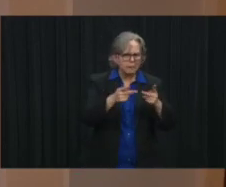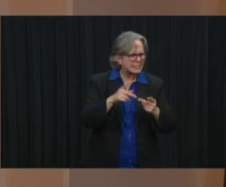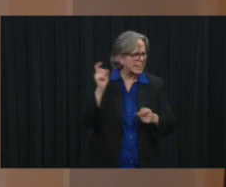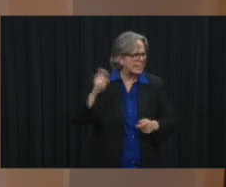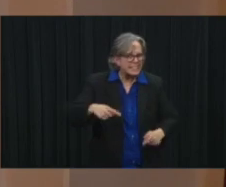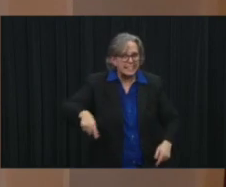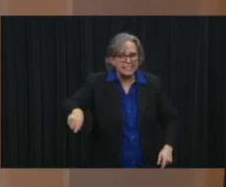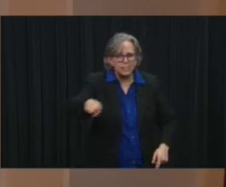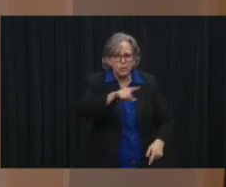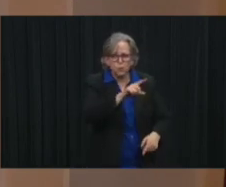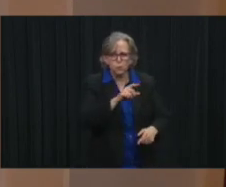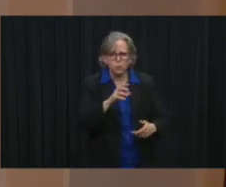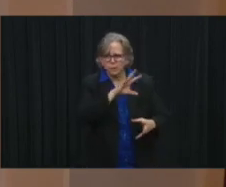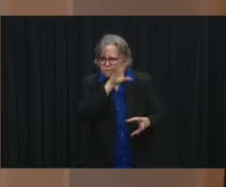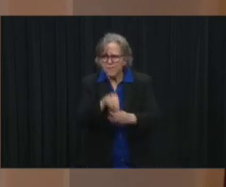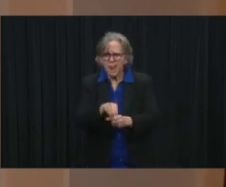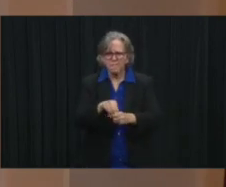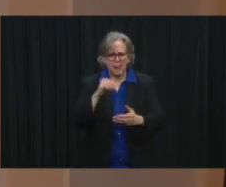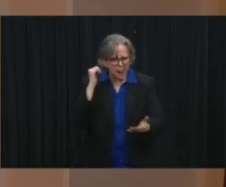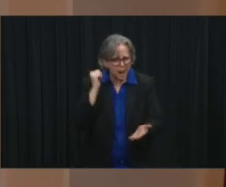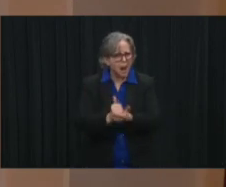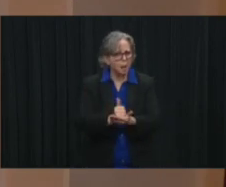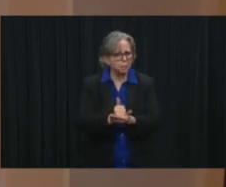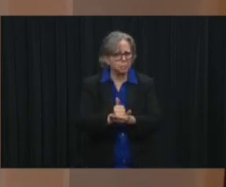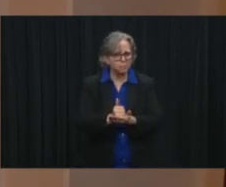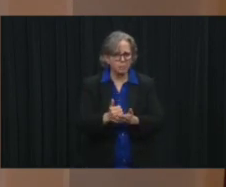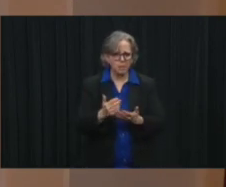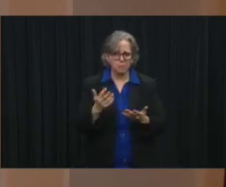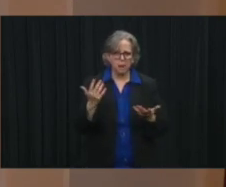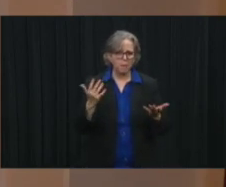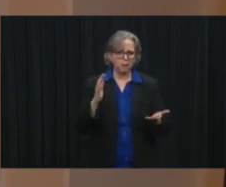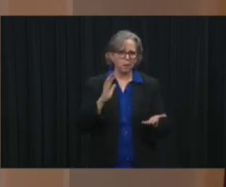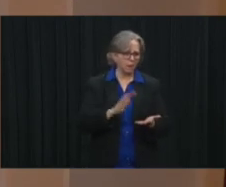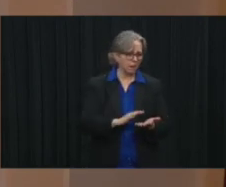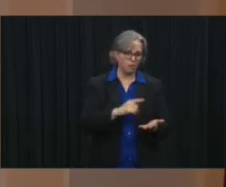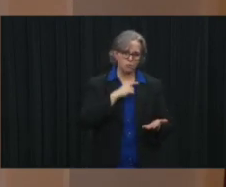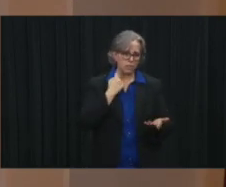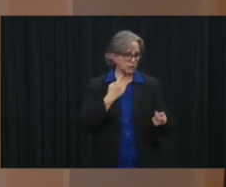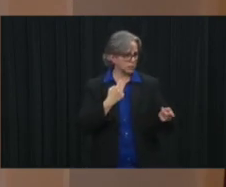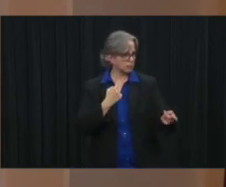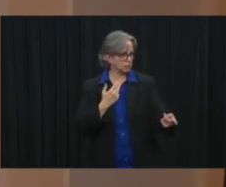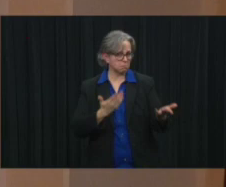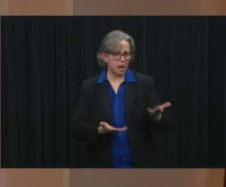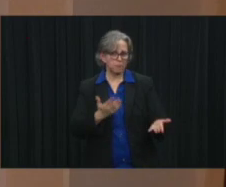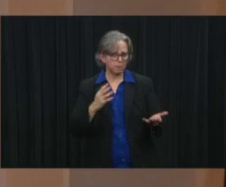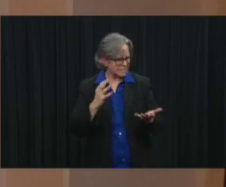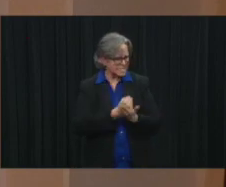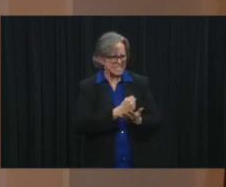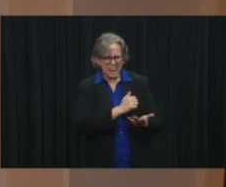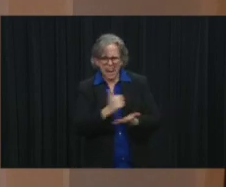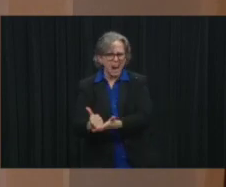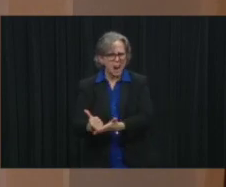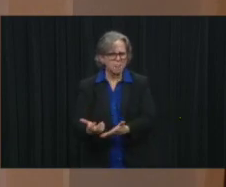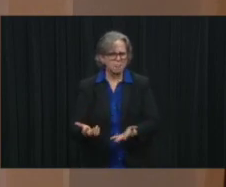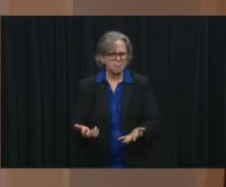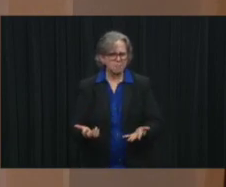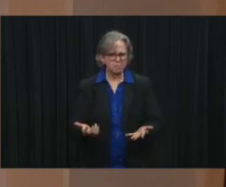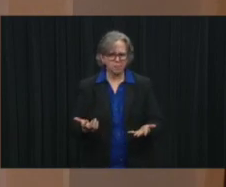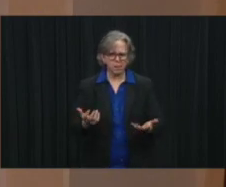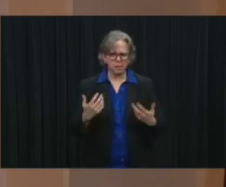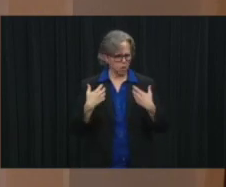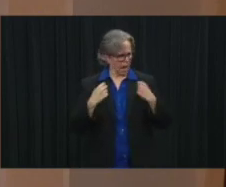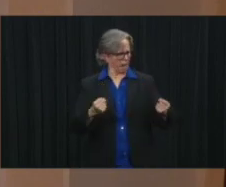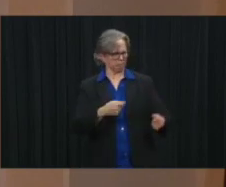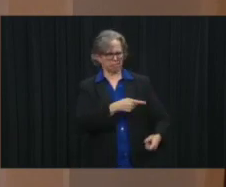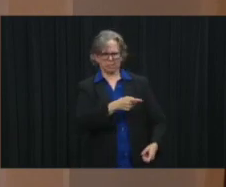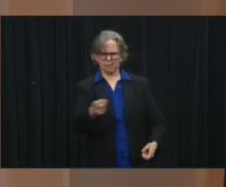part of this solution, because you're in a maybe lower risk part of the population in terms of health issues, and you can step up, because I think